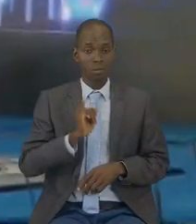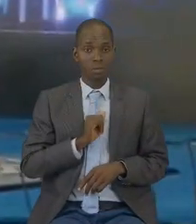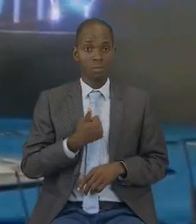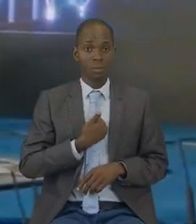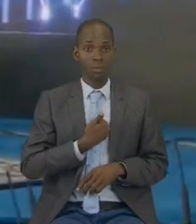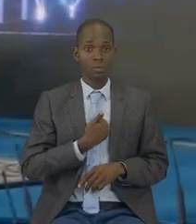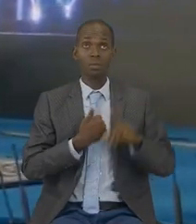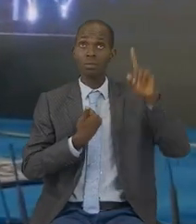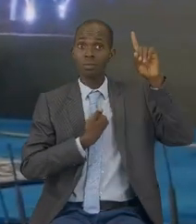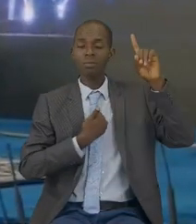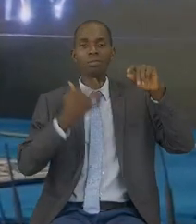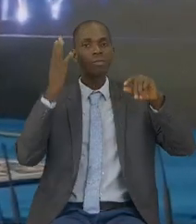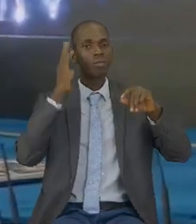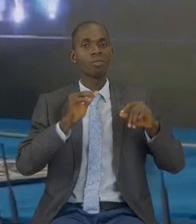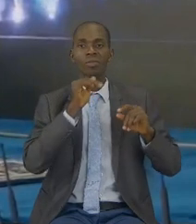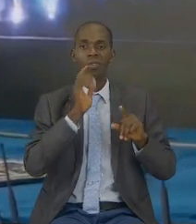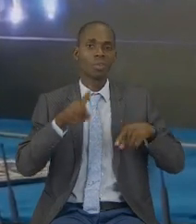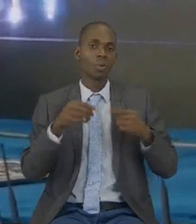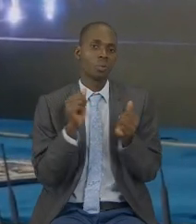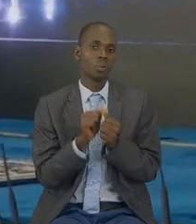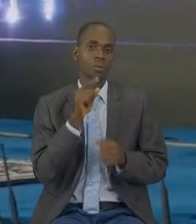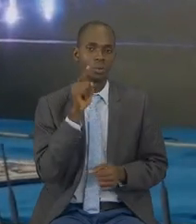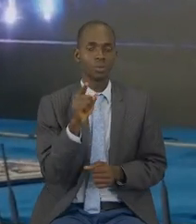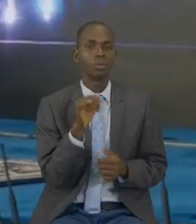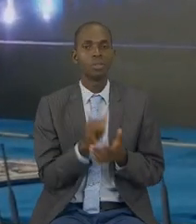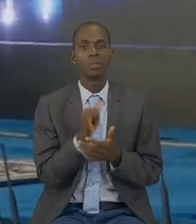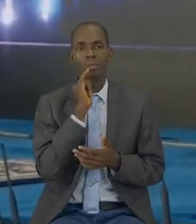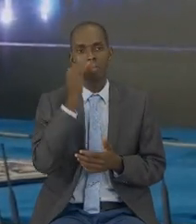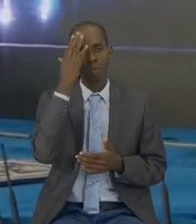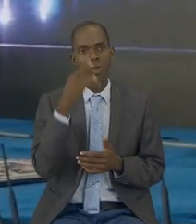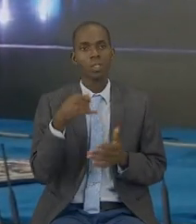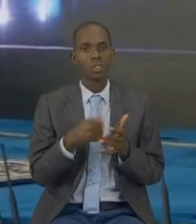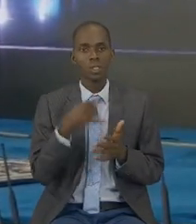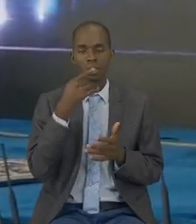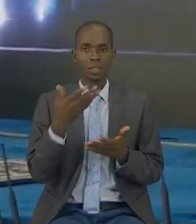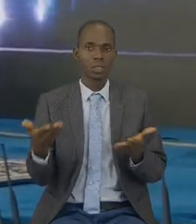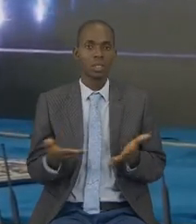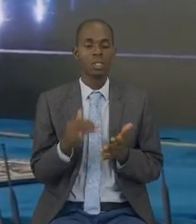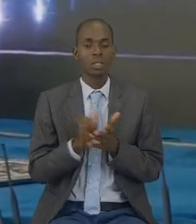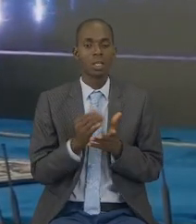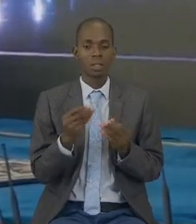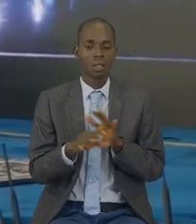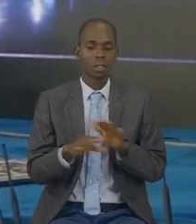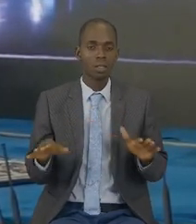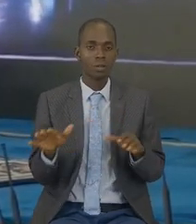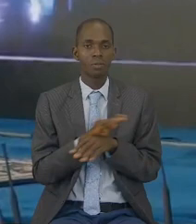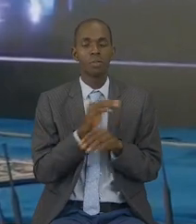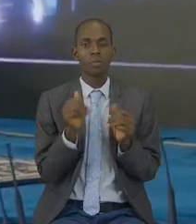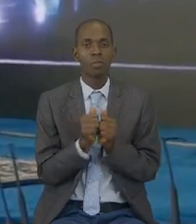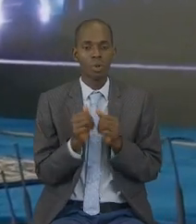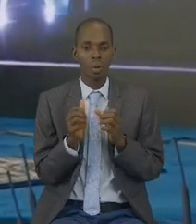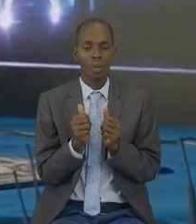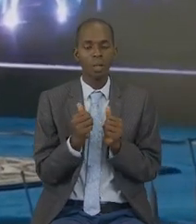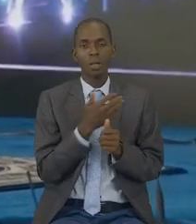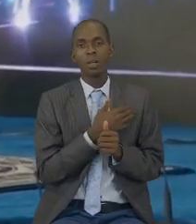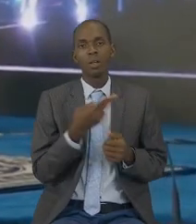not go with you. That's why it says, unto a land flowing with milk and honey, for I will not go